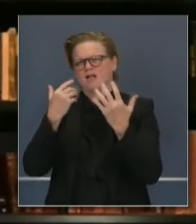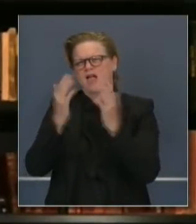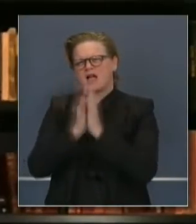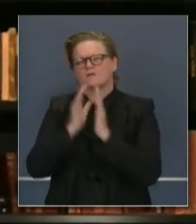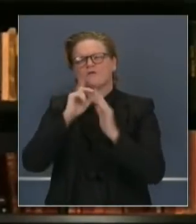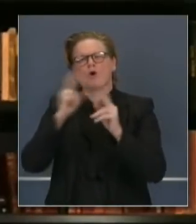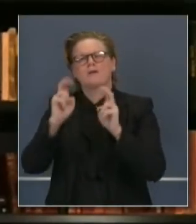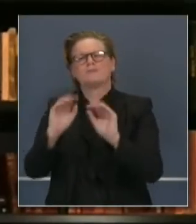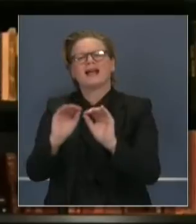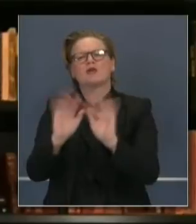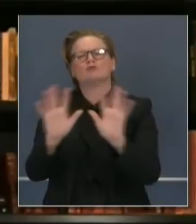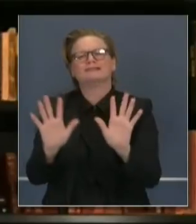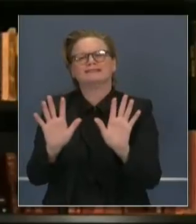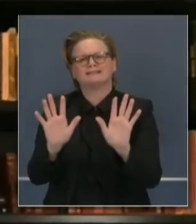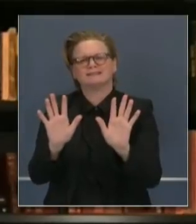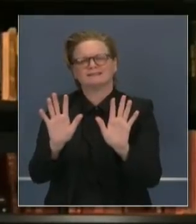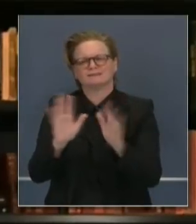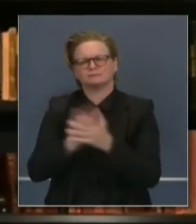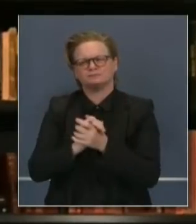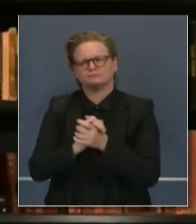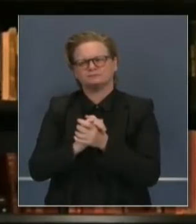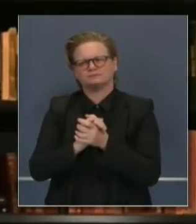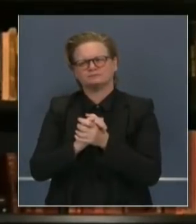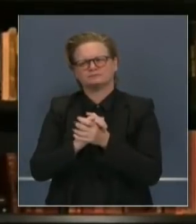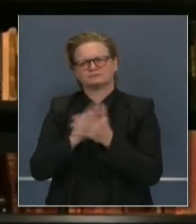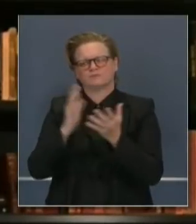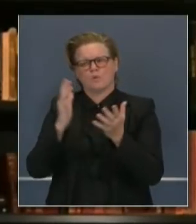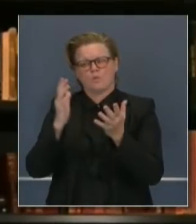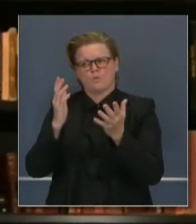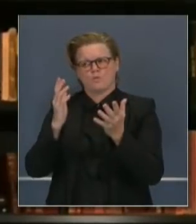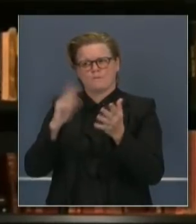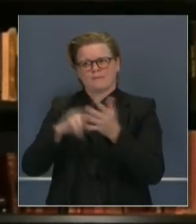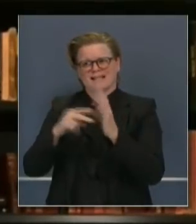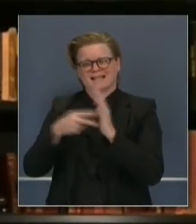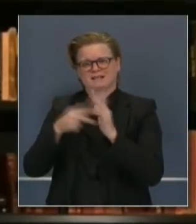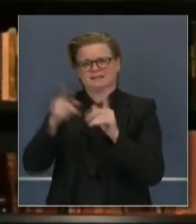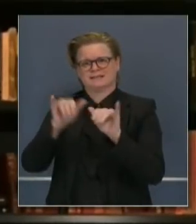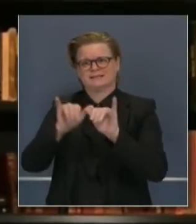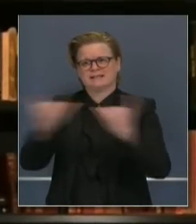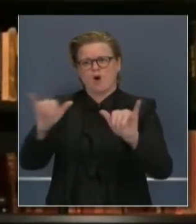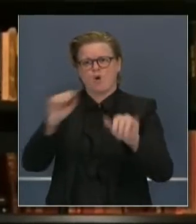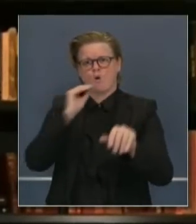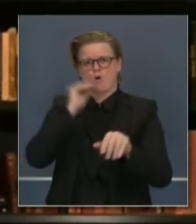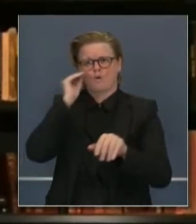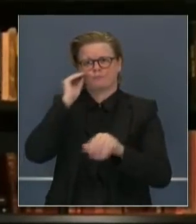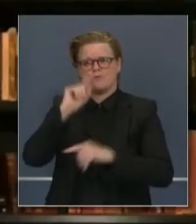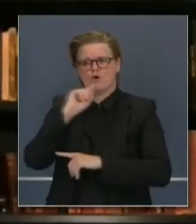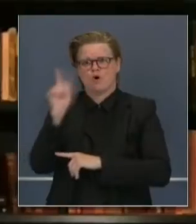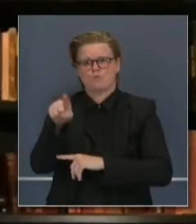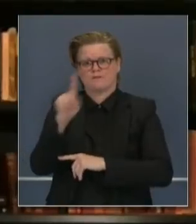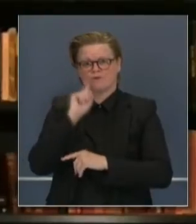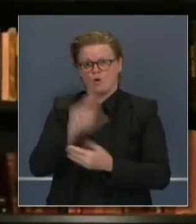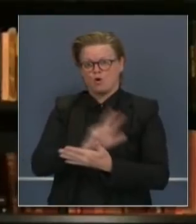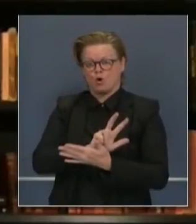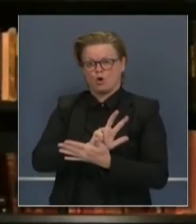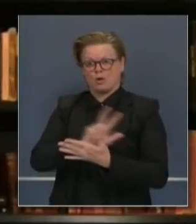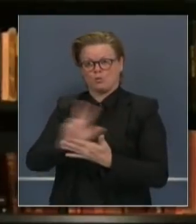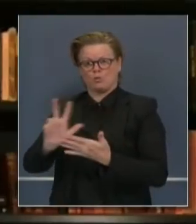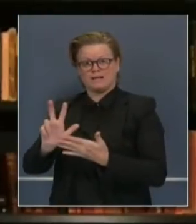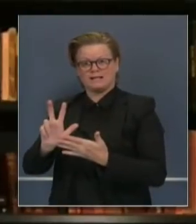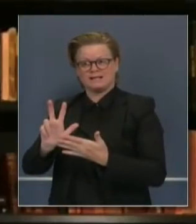says regions will remain on the stay-at-home order list, for 3 weeks once it's triggered, but that counties are eligible to come